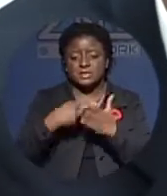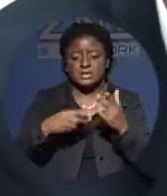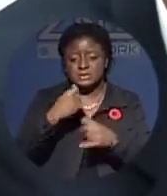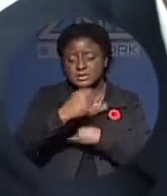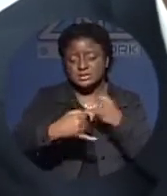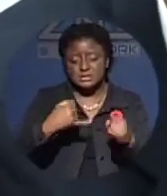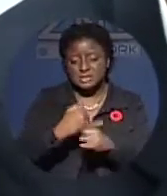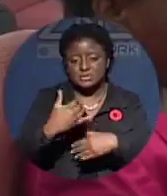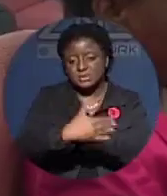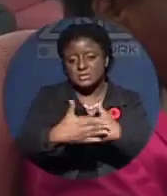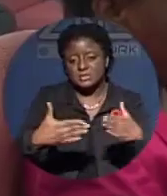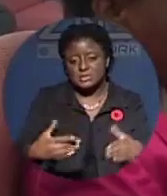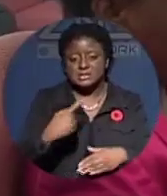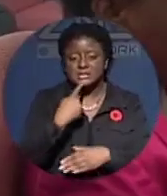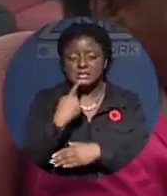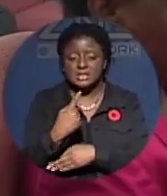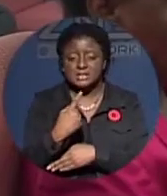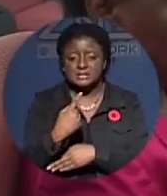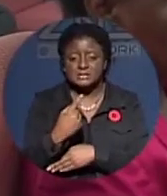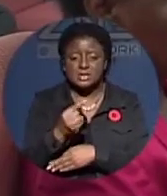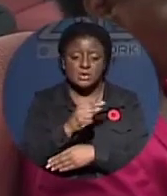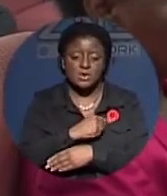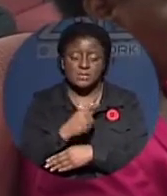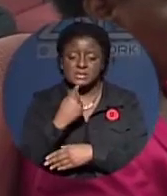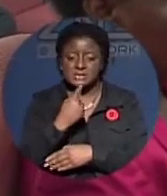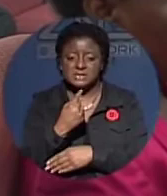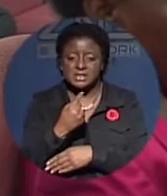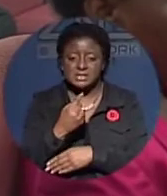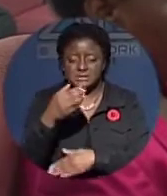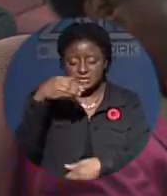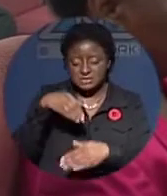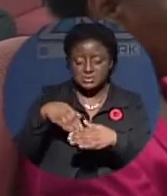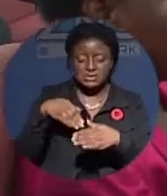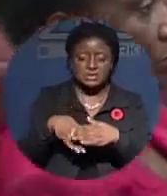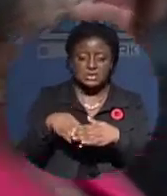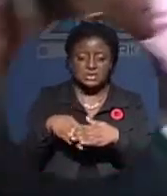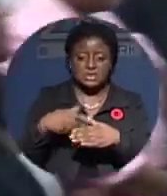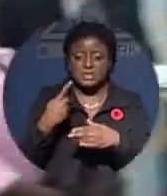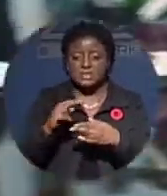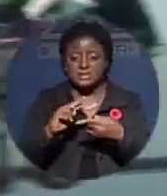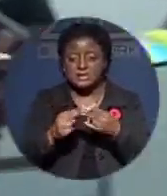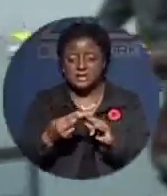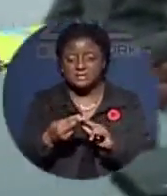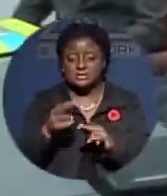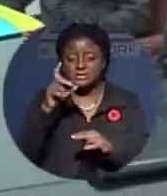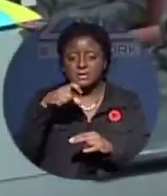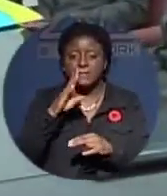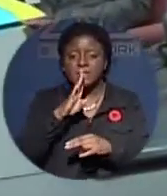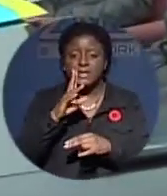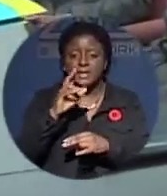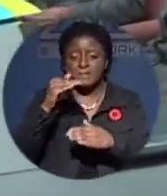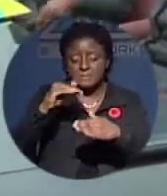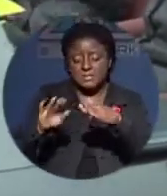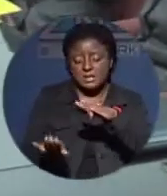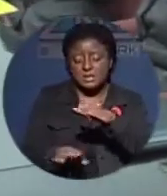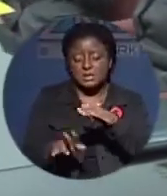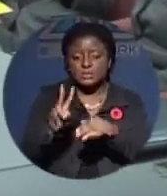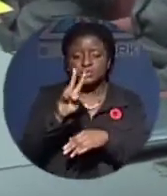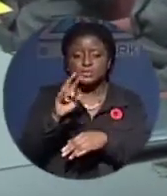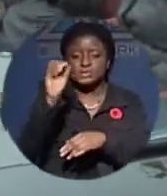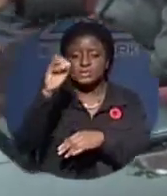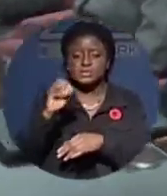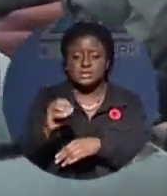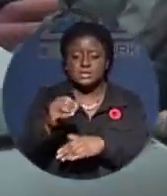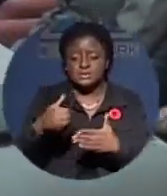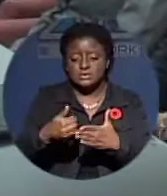out. Gomez said that internally the prevalent rate should be below 2%, although the new statistics on